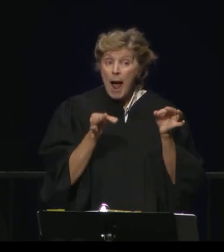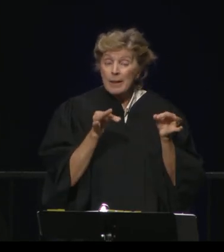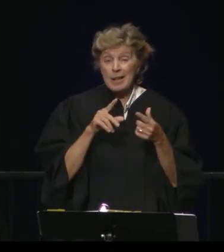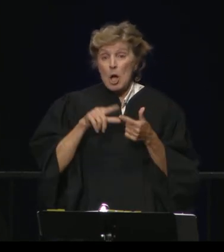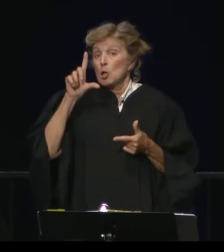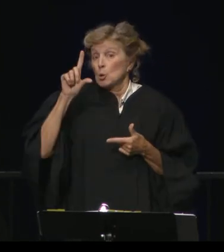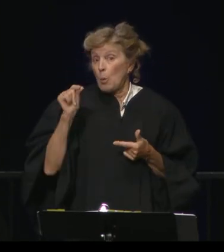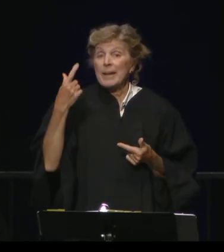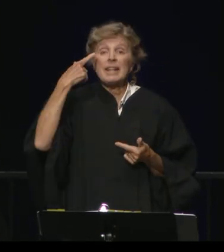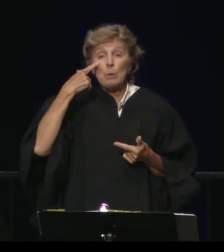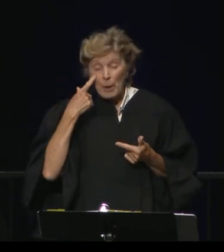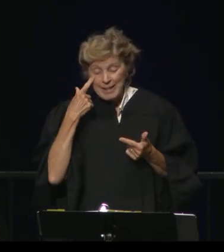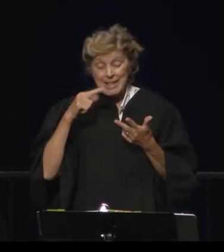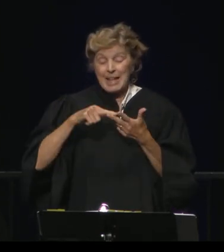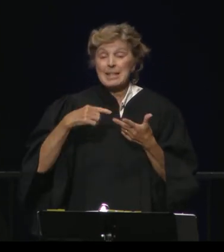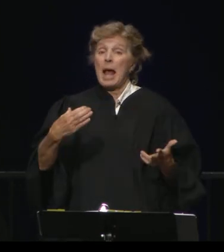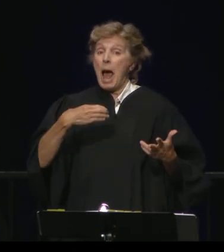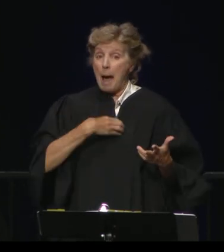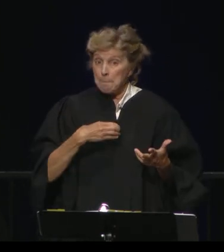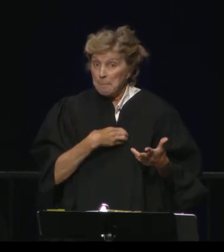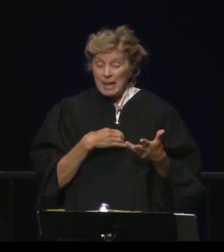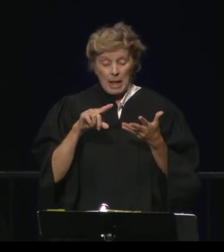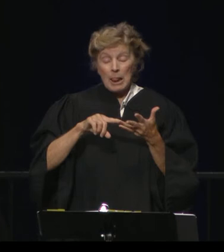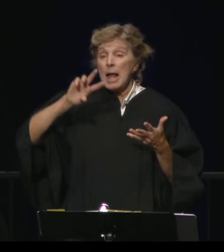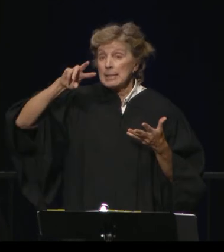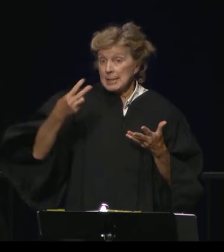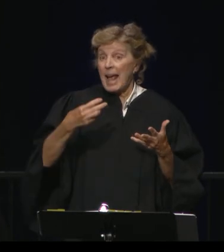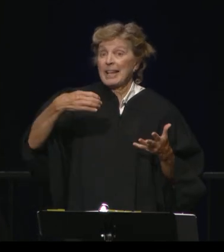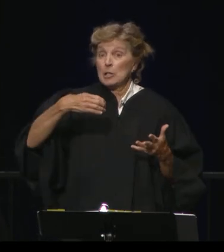an appeal, and a second trial.